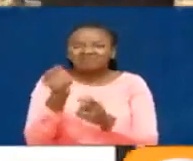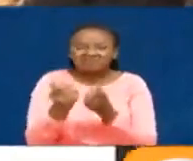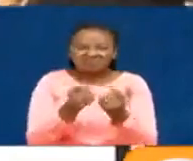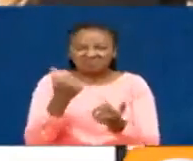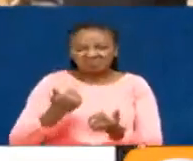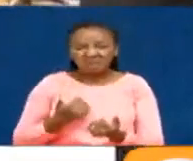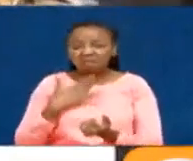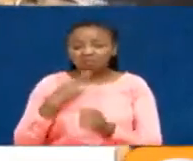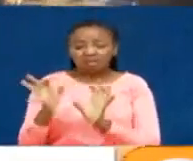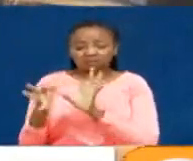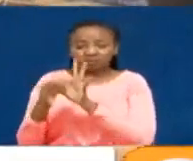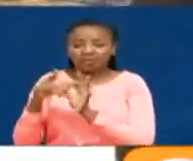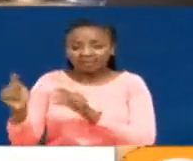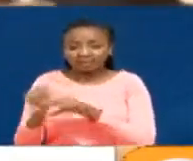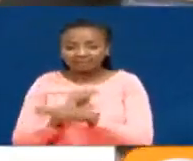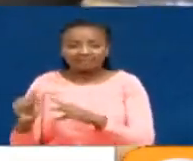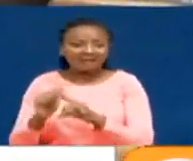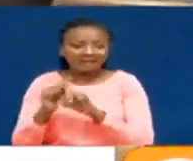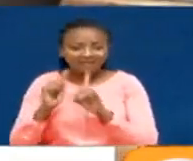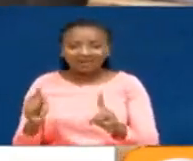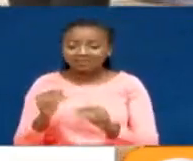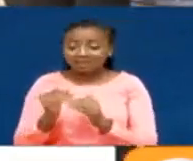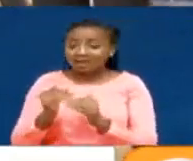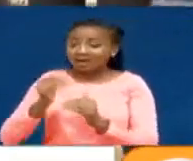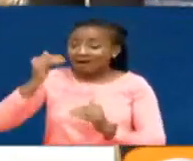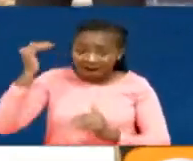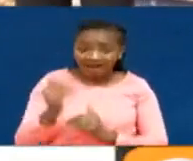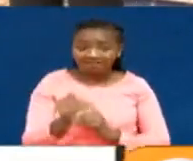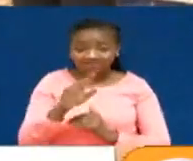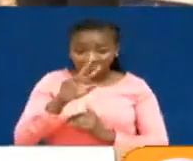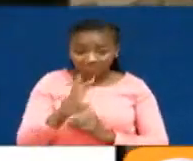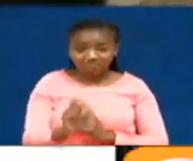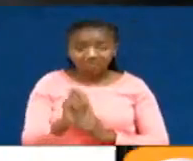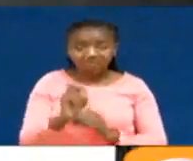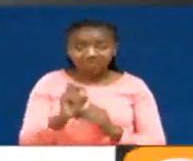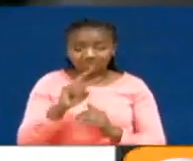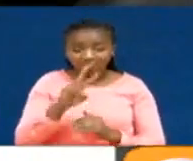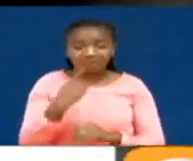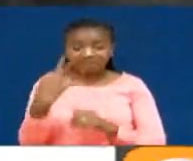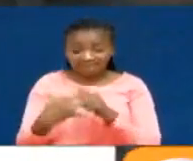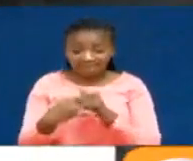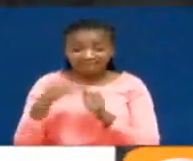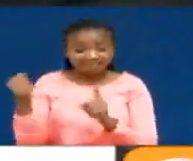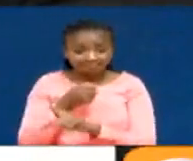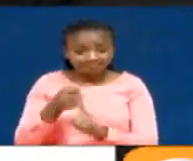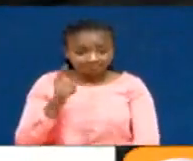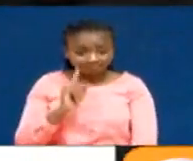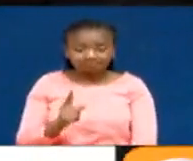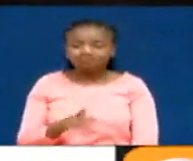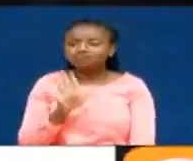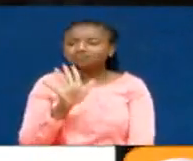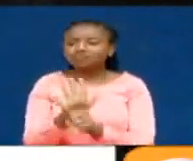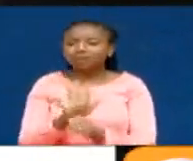to show interest in boxing, but it was the aftermath of the violence and the impact it had on women that